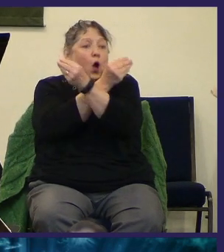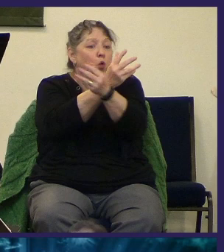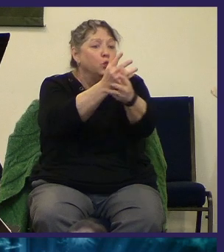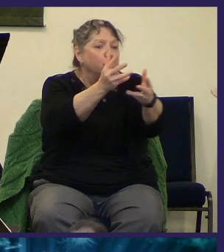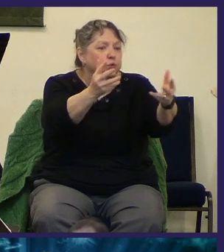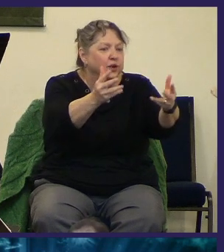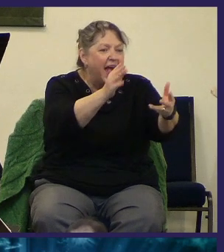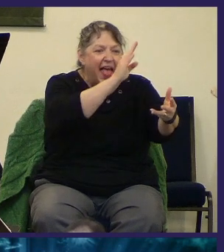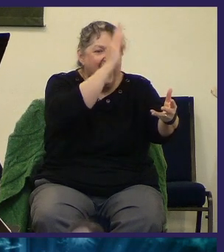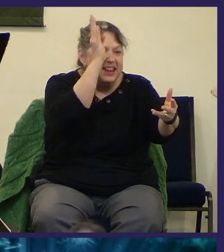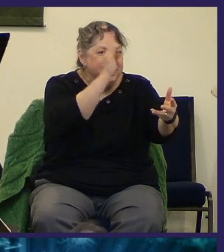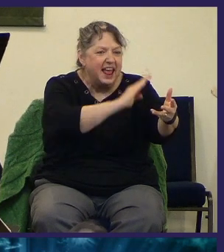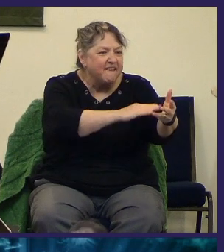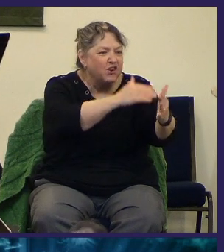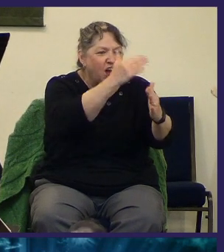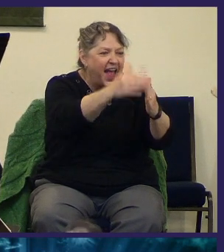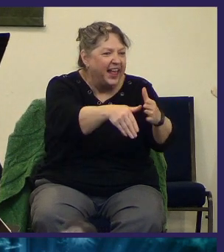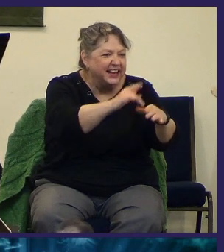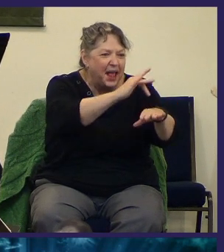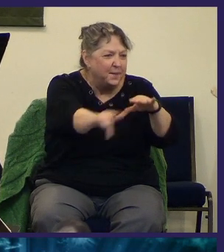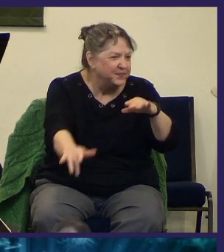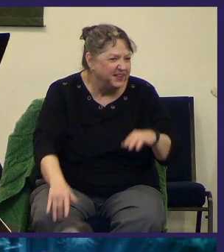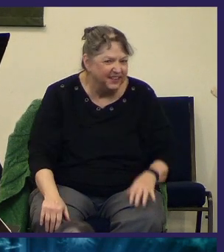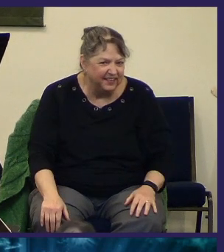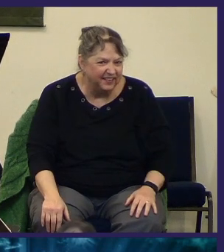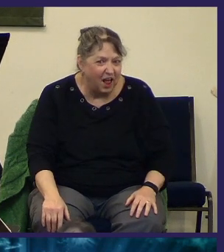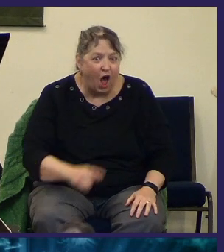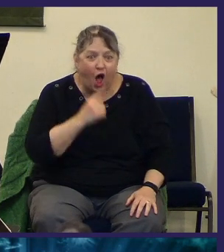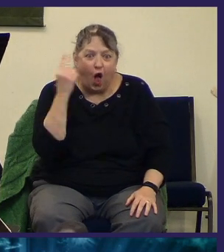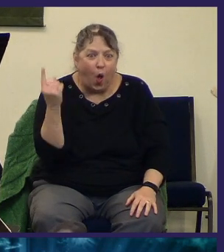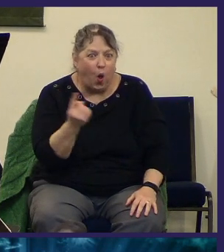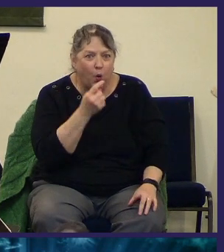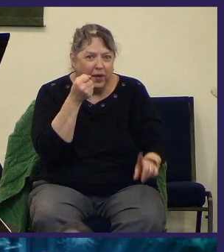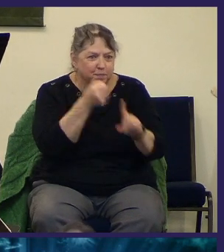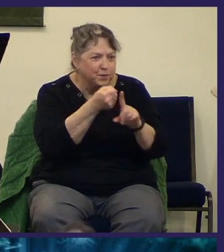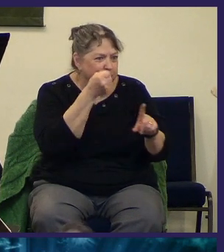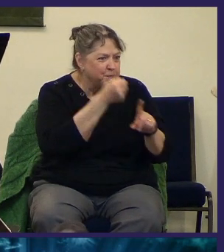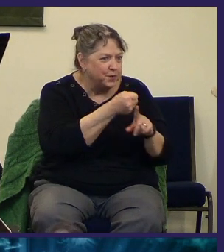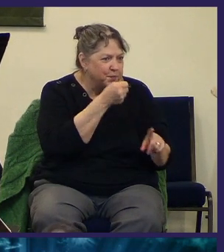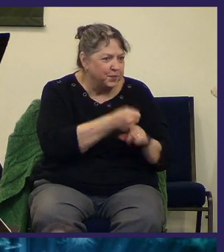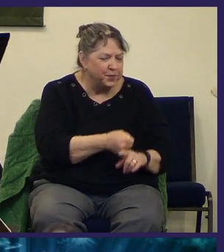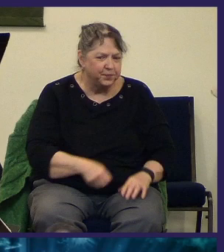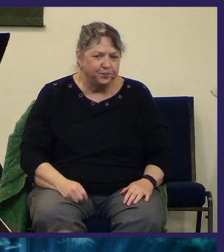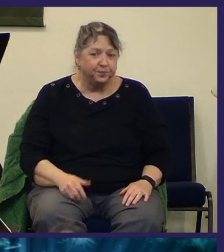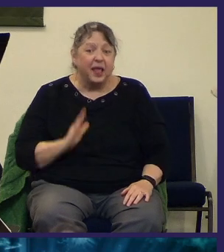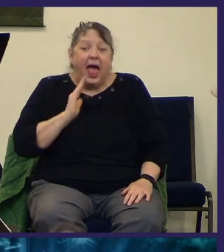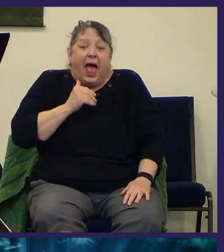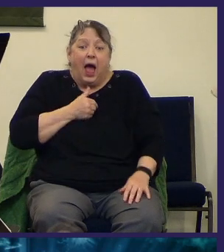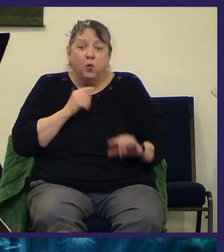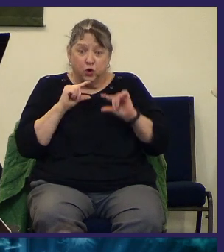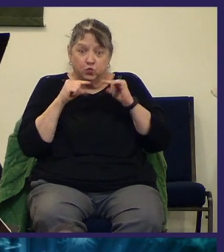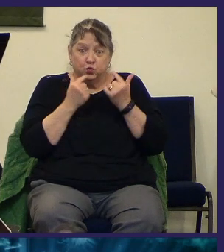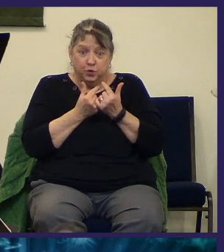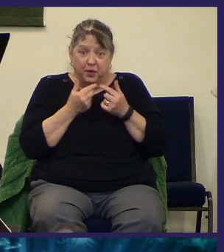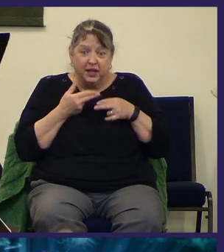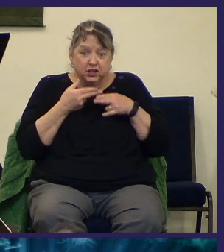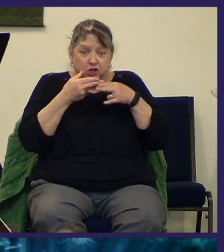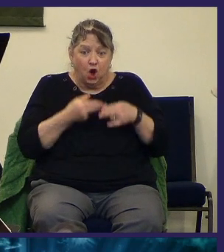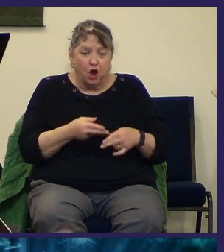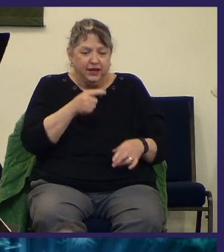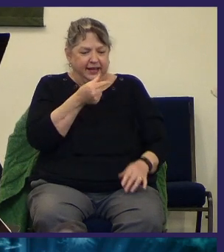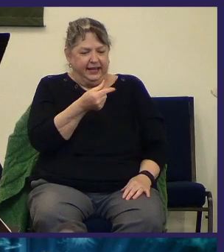accomplish what i please so who are the gideons i think most people have heard of the